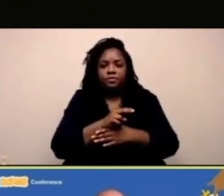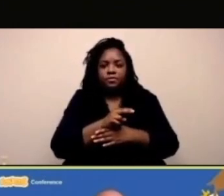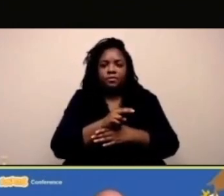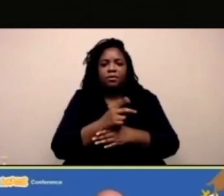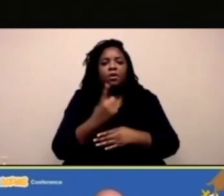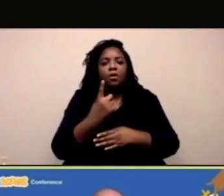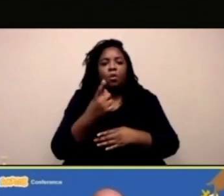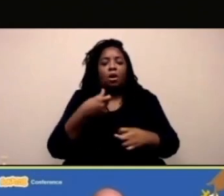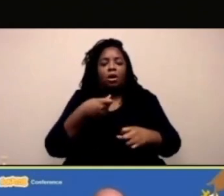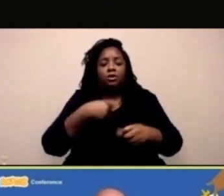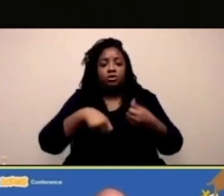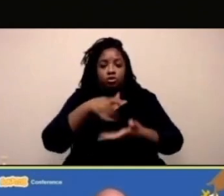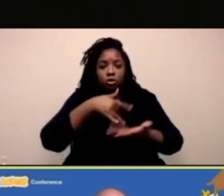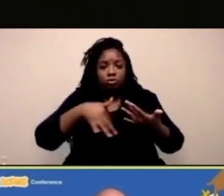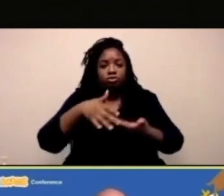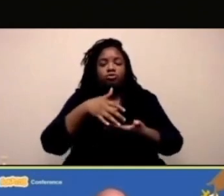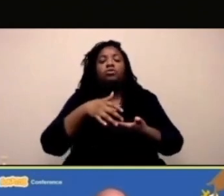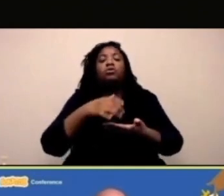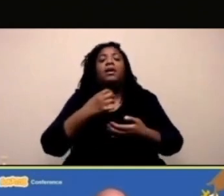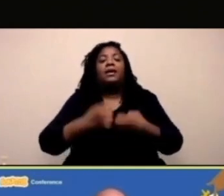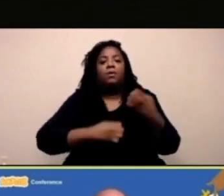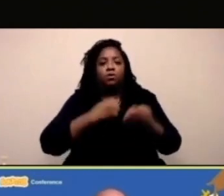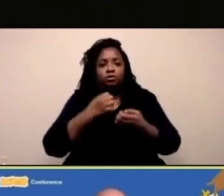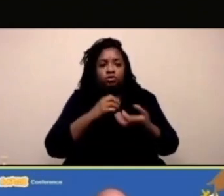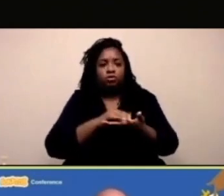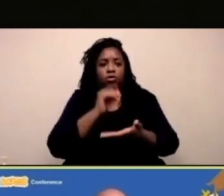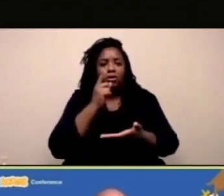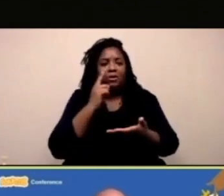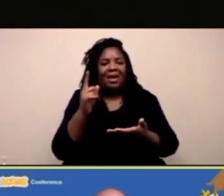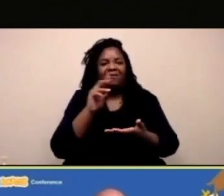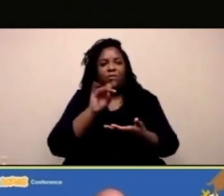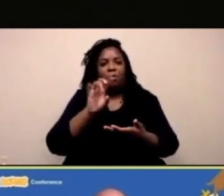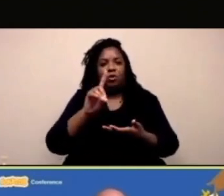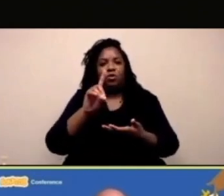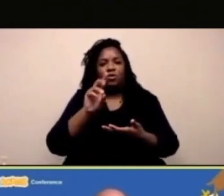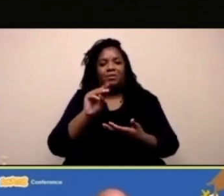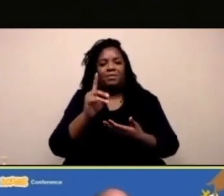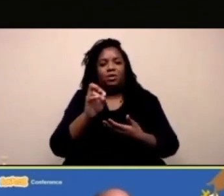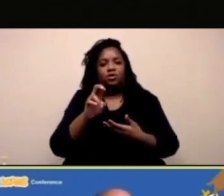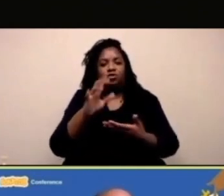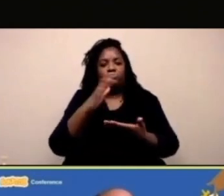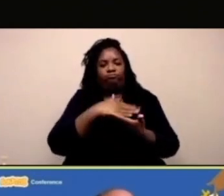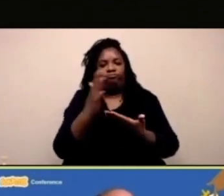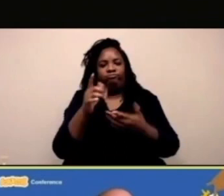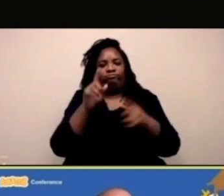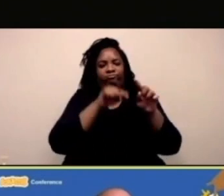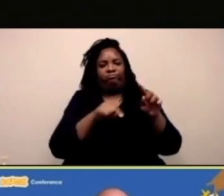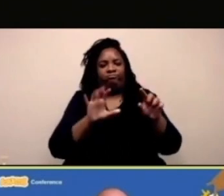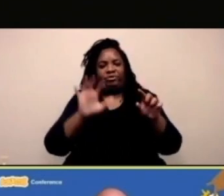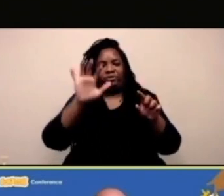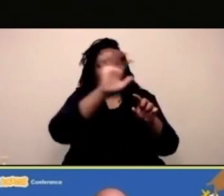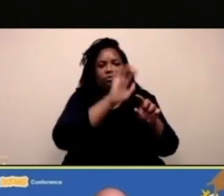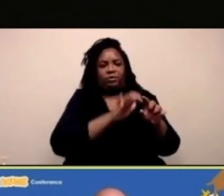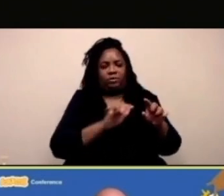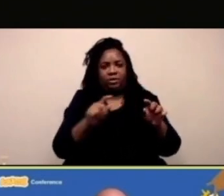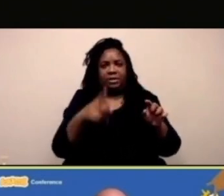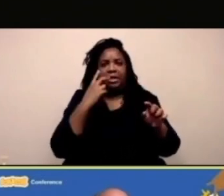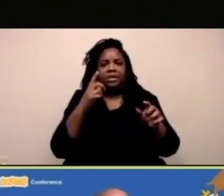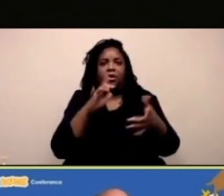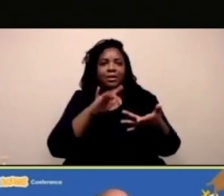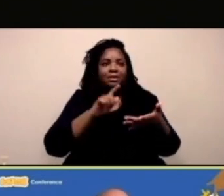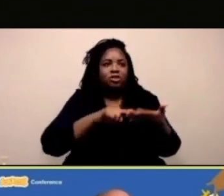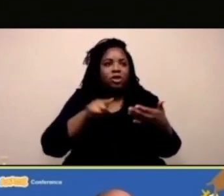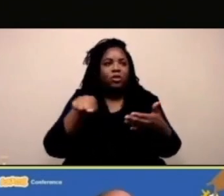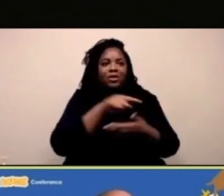social emotional learning content called the Mood Meter, just to help teachers check in with students. And I thought I would check in with all the